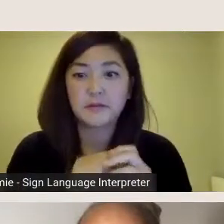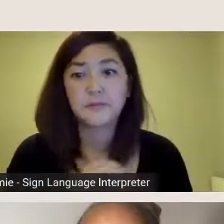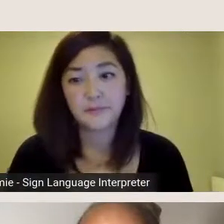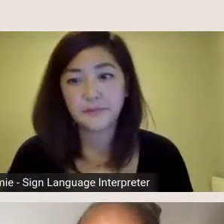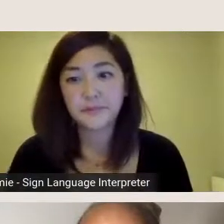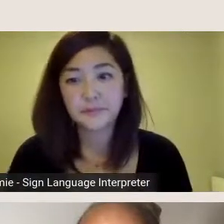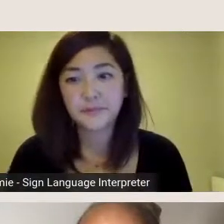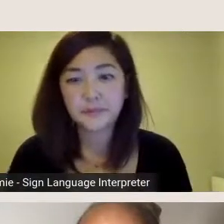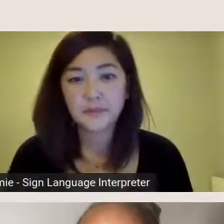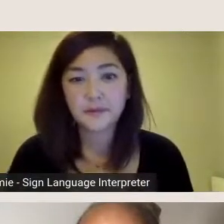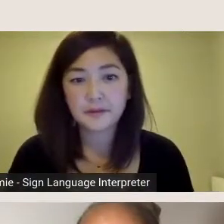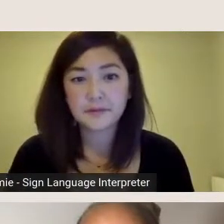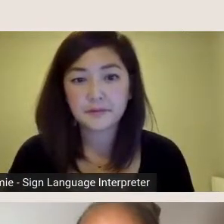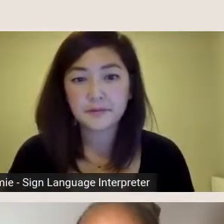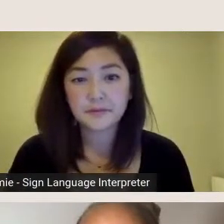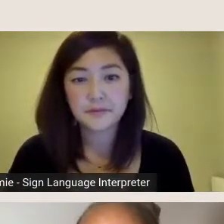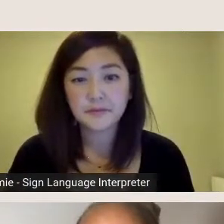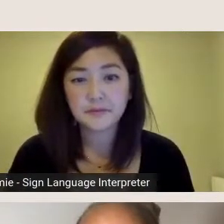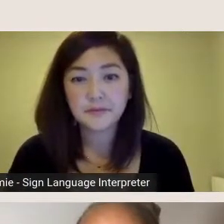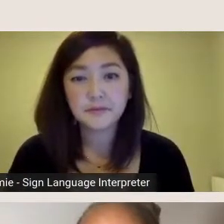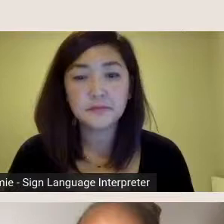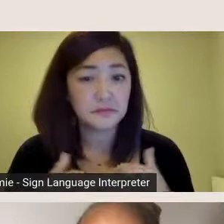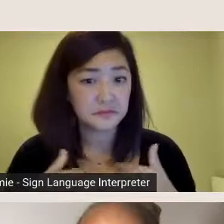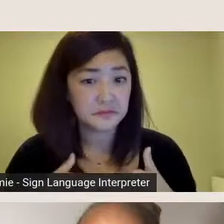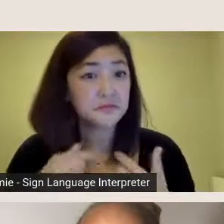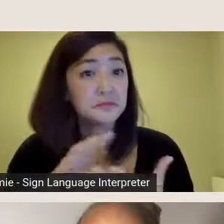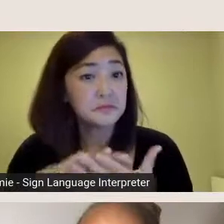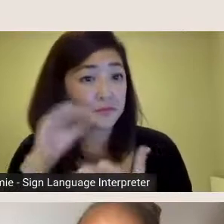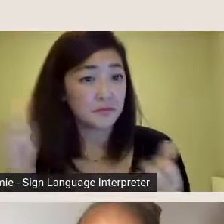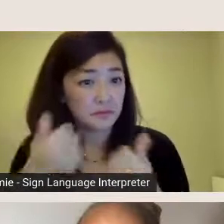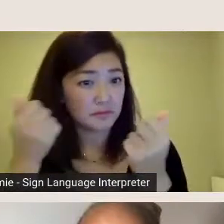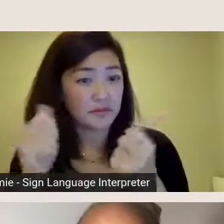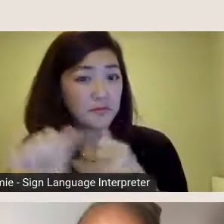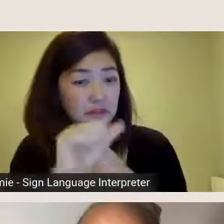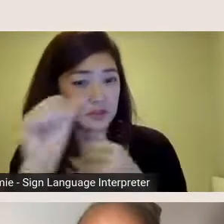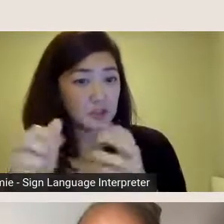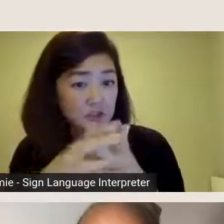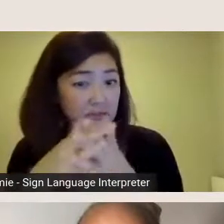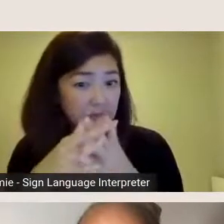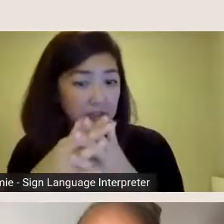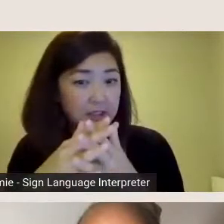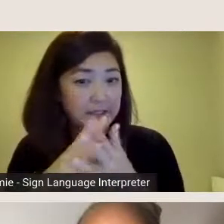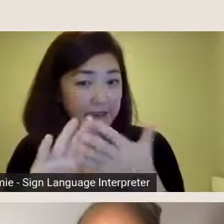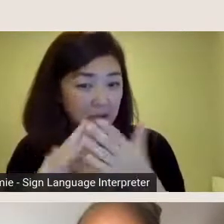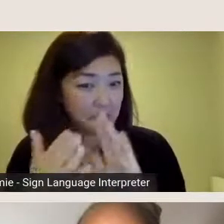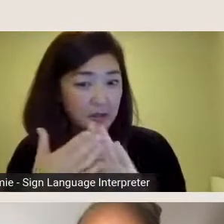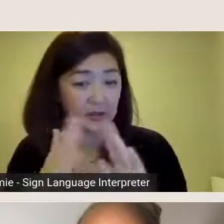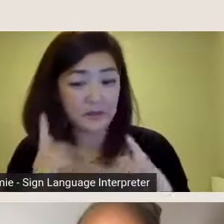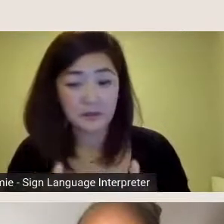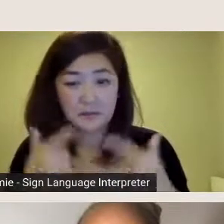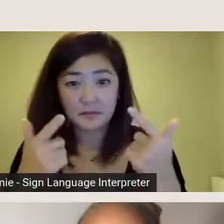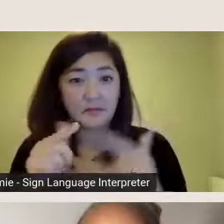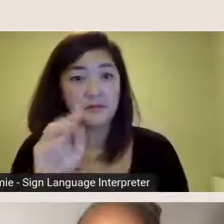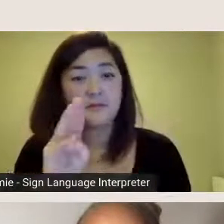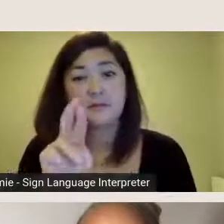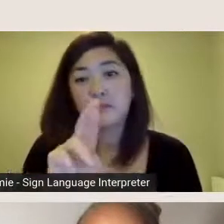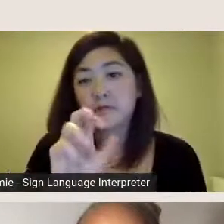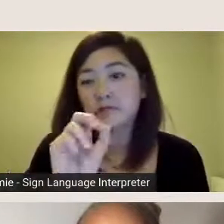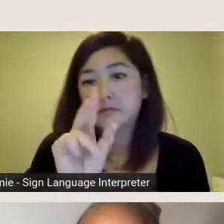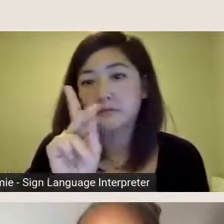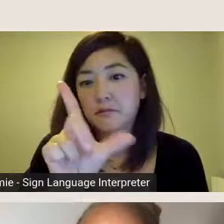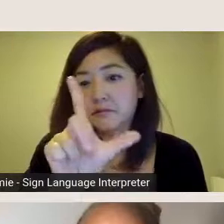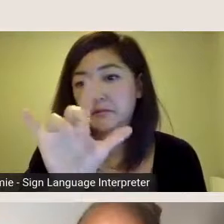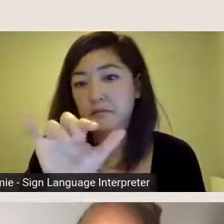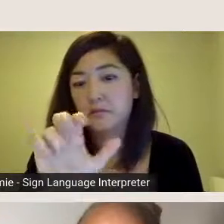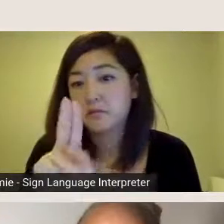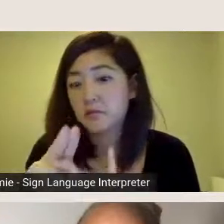And I learned a lot about the Asian American community, which I've been living in Brooklyn for 10 years, and there is